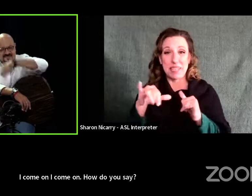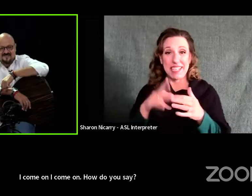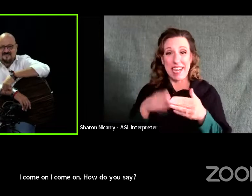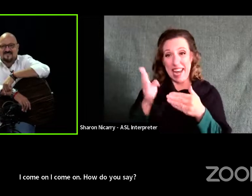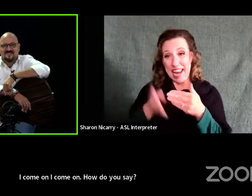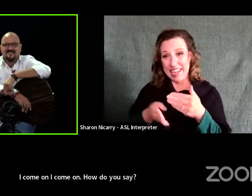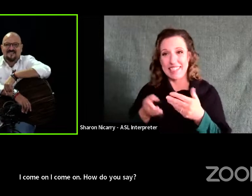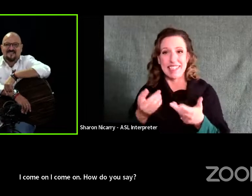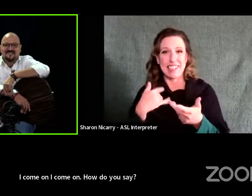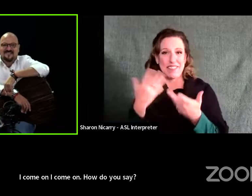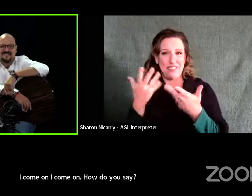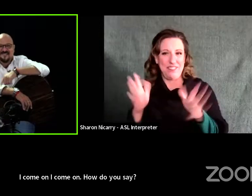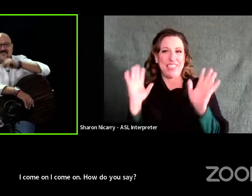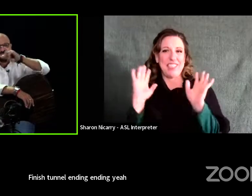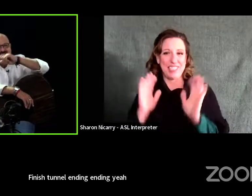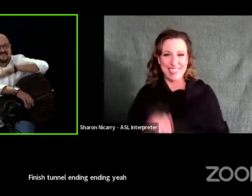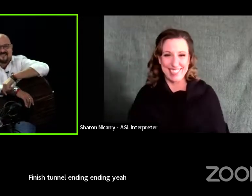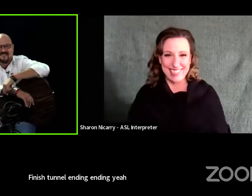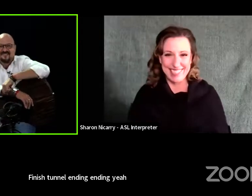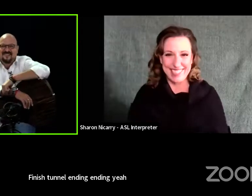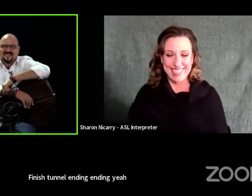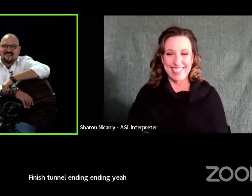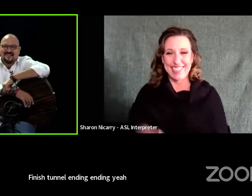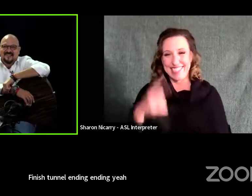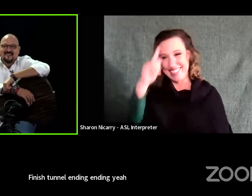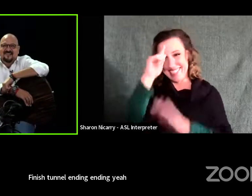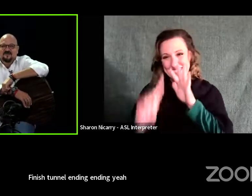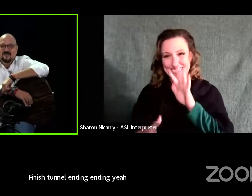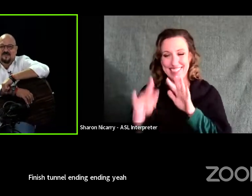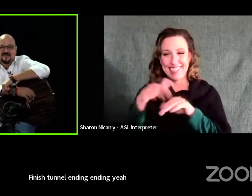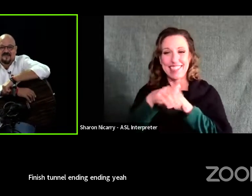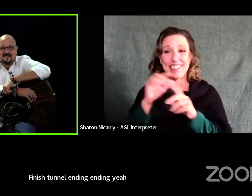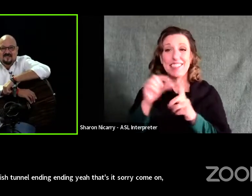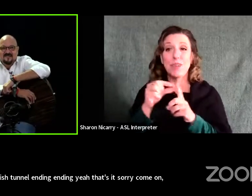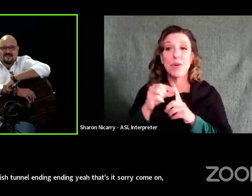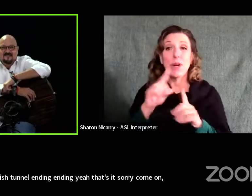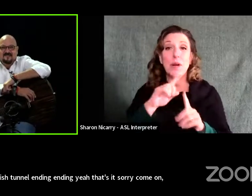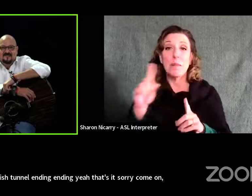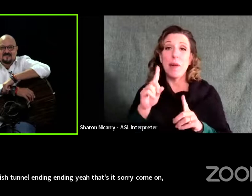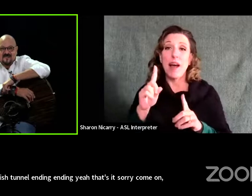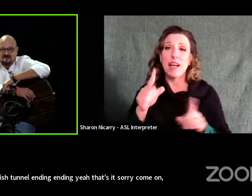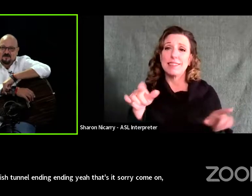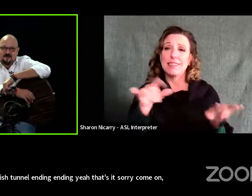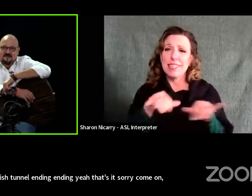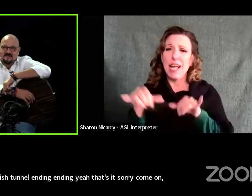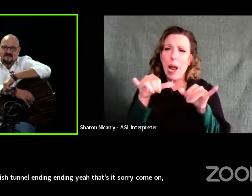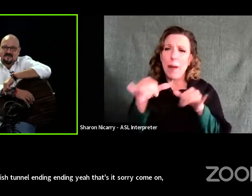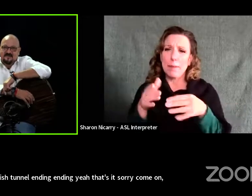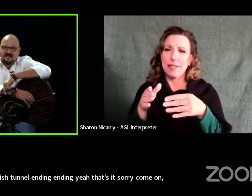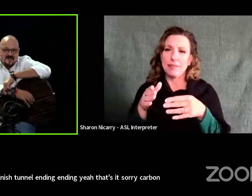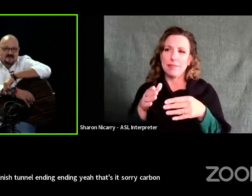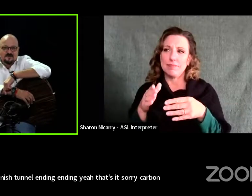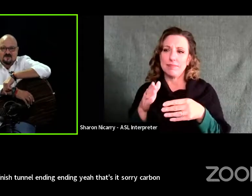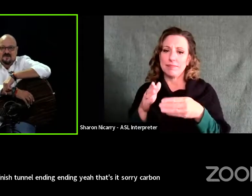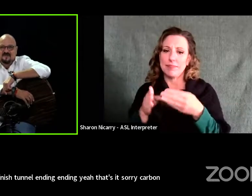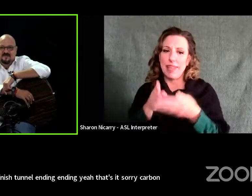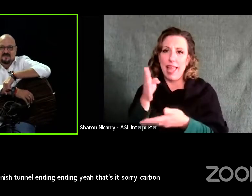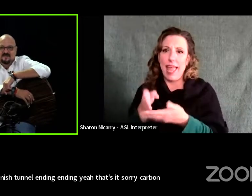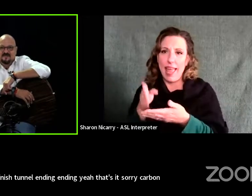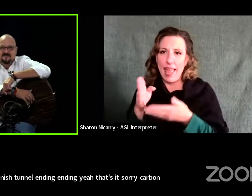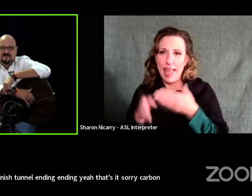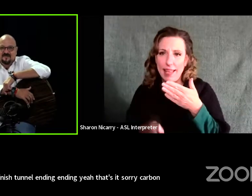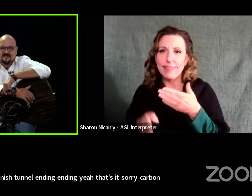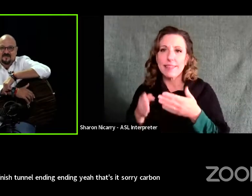Ending, yeah, that's it. Sorry. Common ending, in it have to be, it has to be